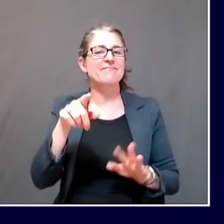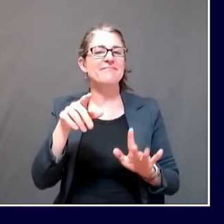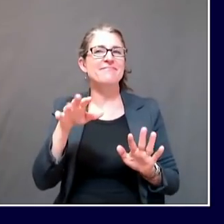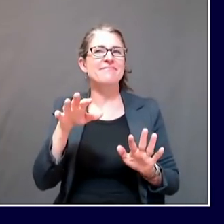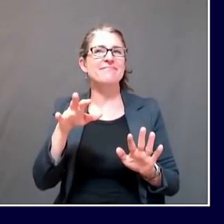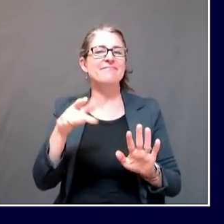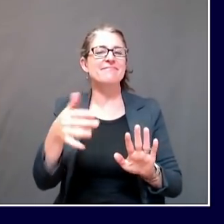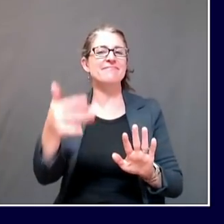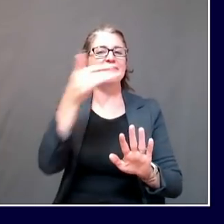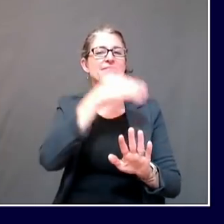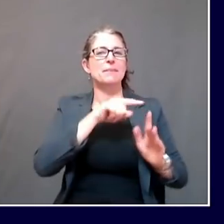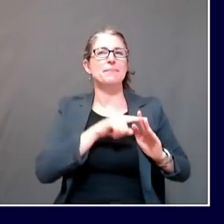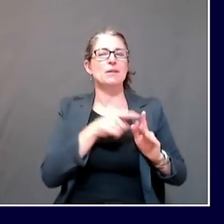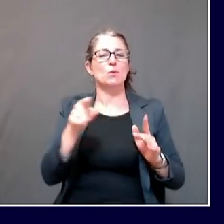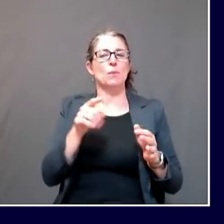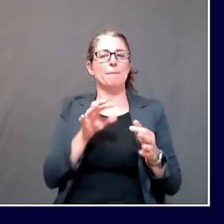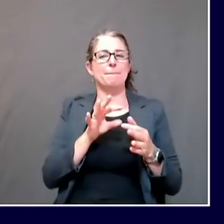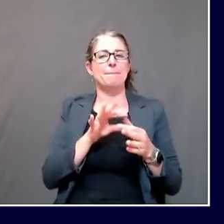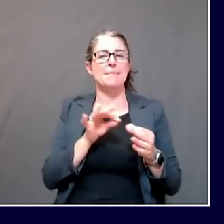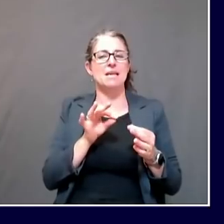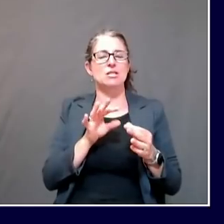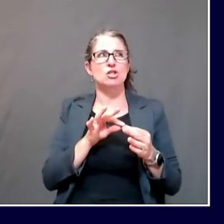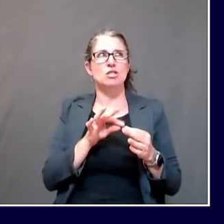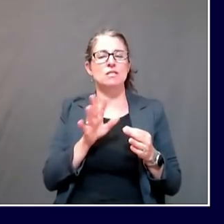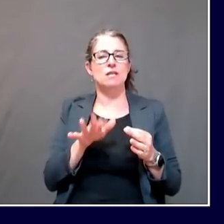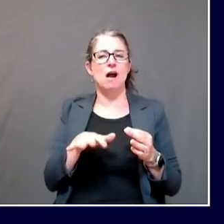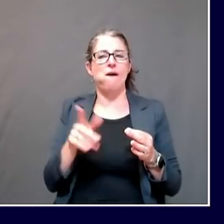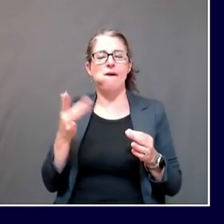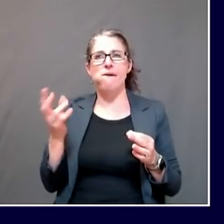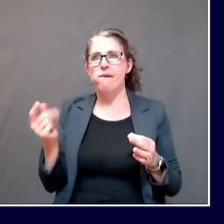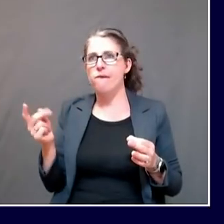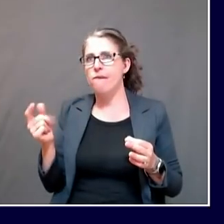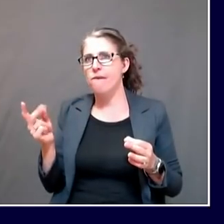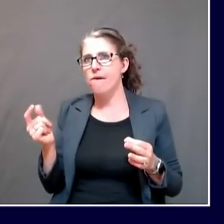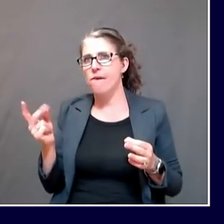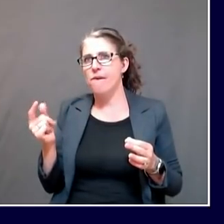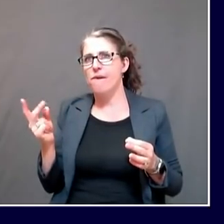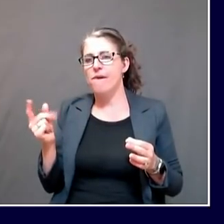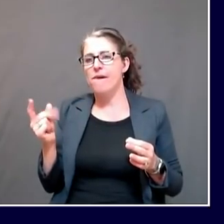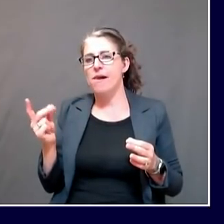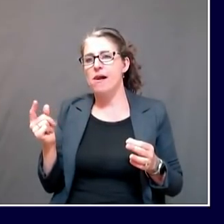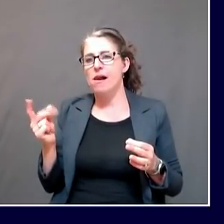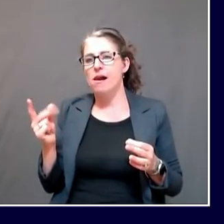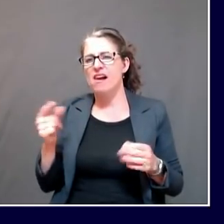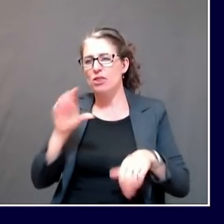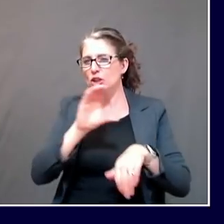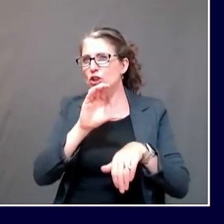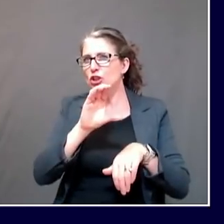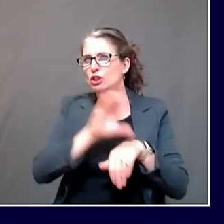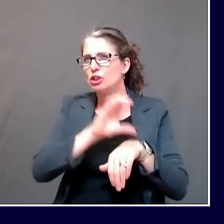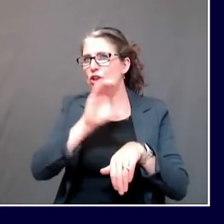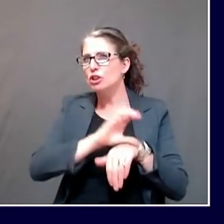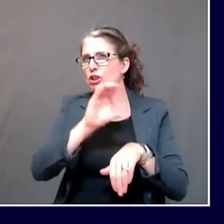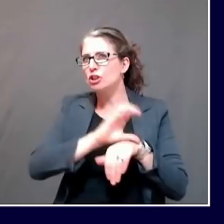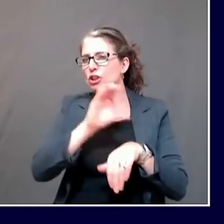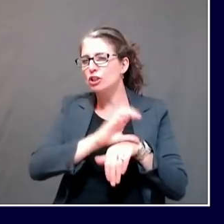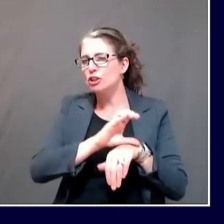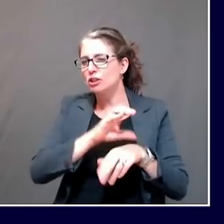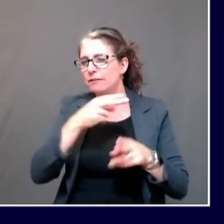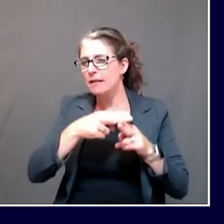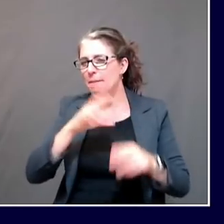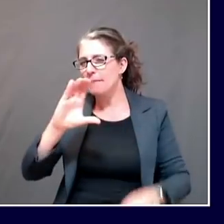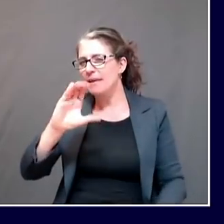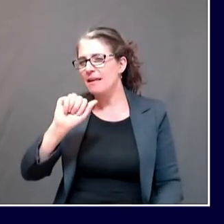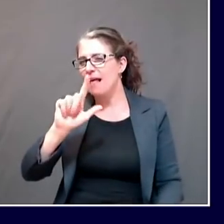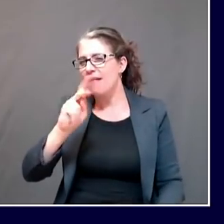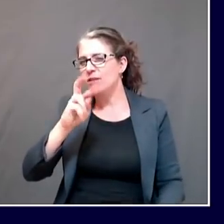said that the outbreak at the Calvary Baptist Church is being considered part of the same global